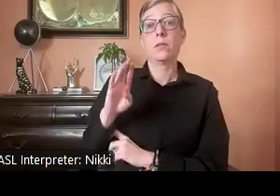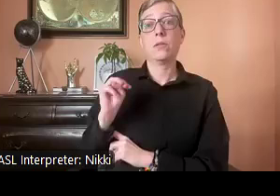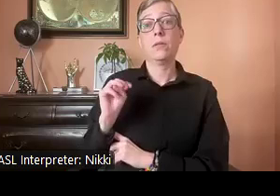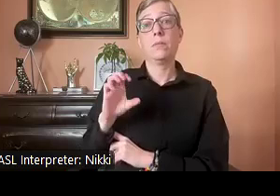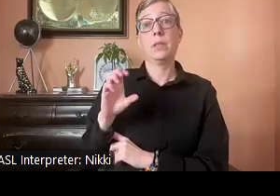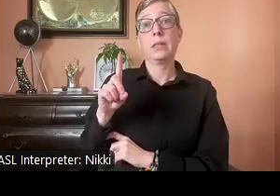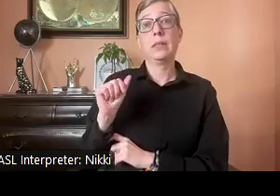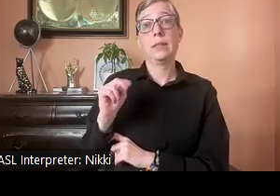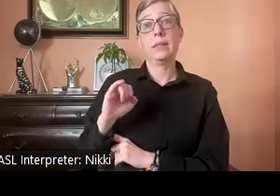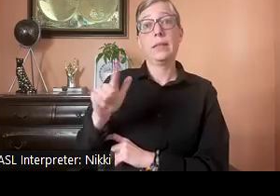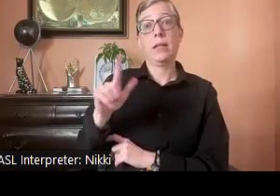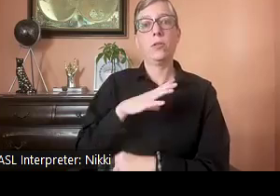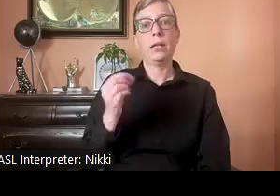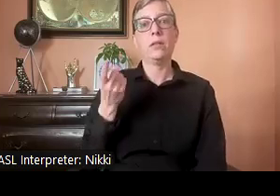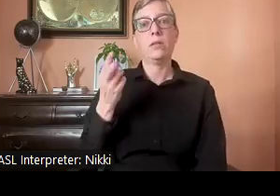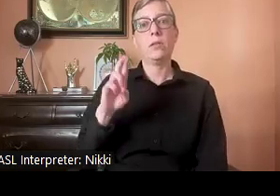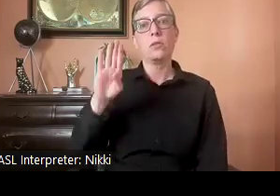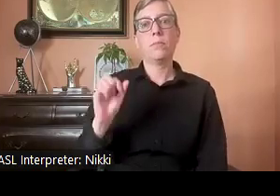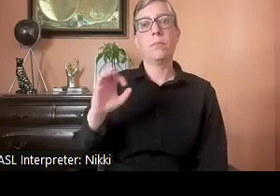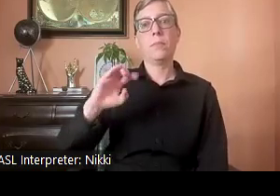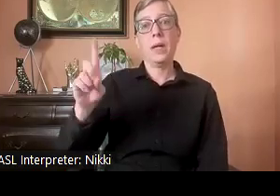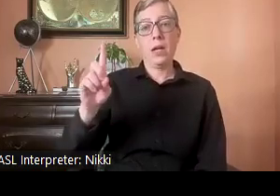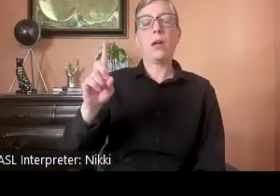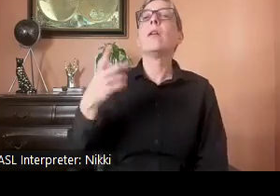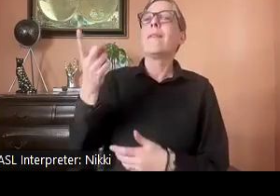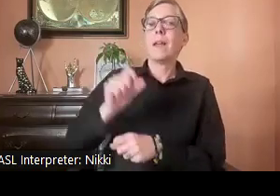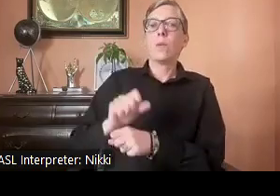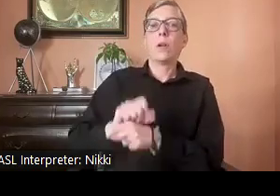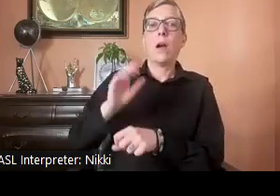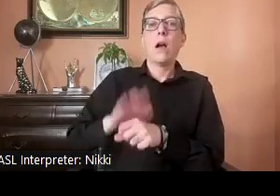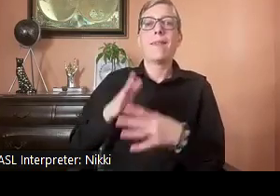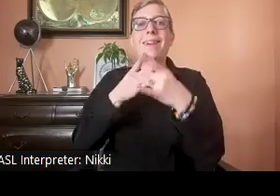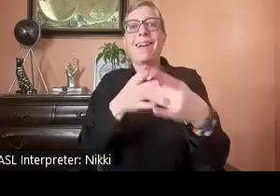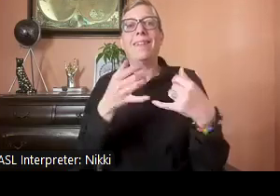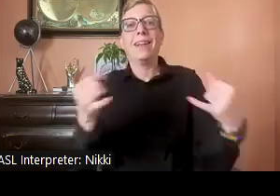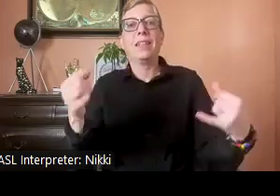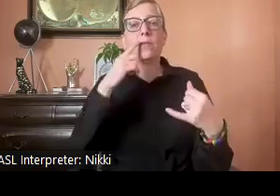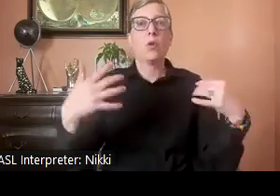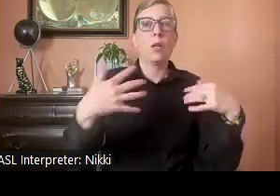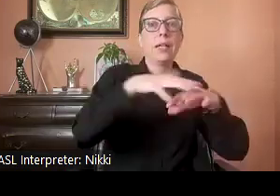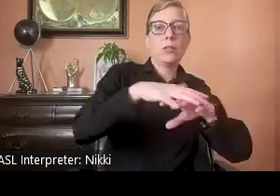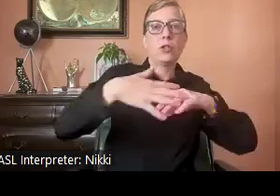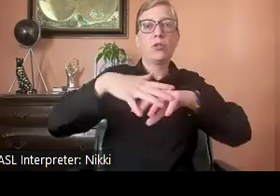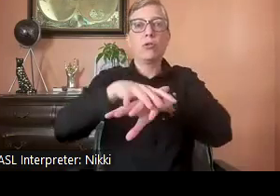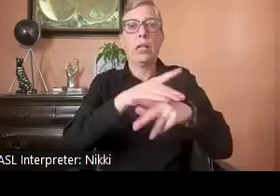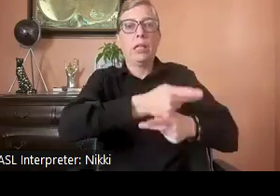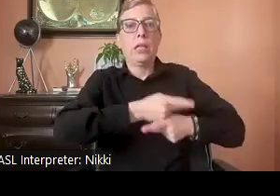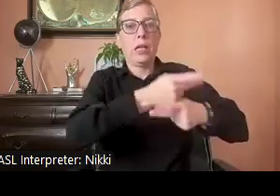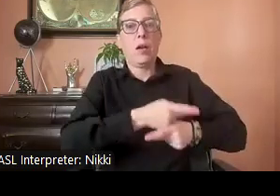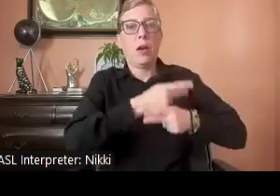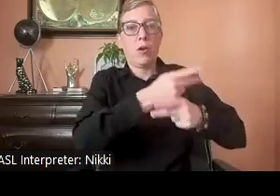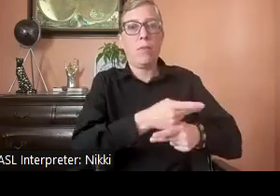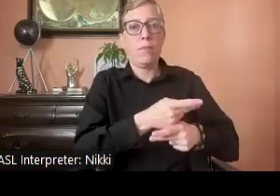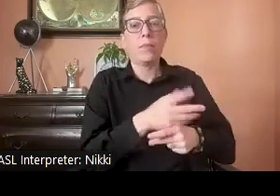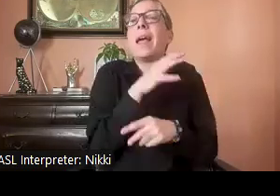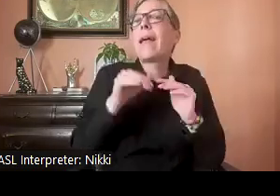is the guidelines for integrated care and levels of integration. If you kind of walk through a clinic, if I see people behave, can I